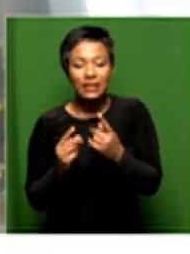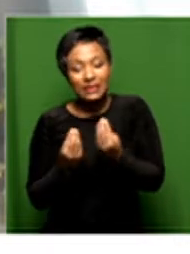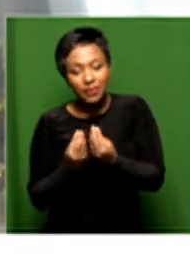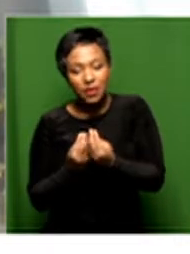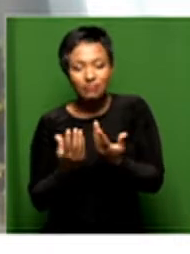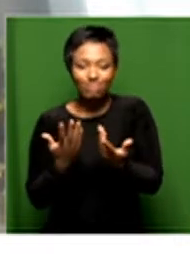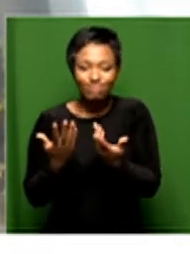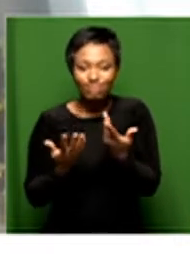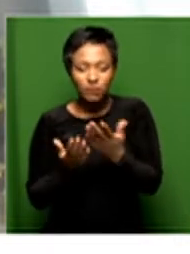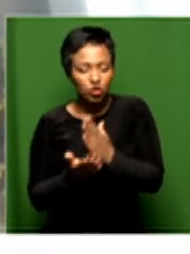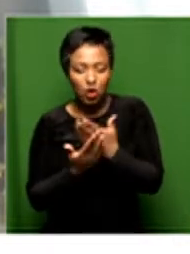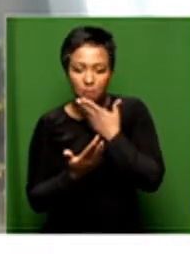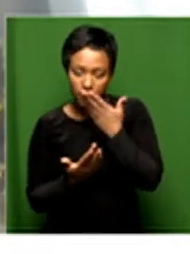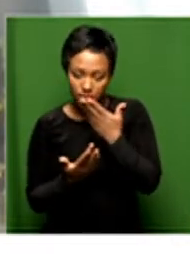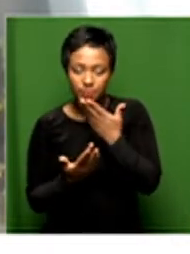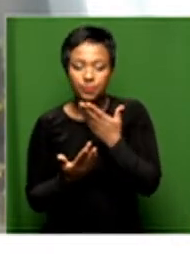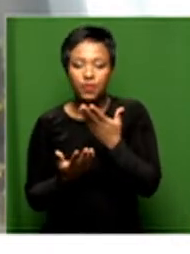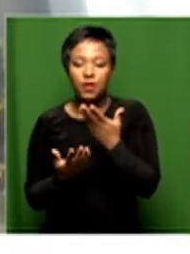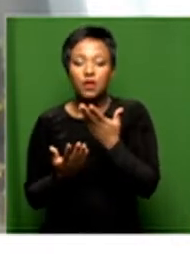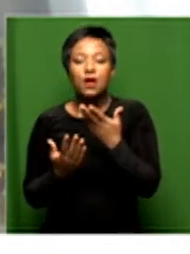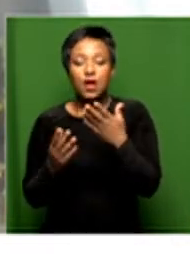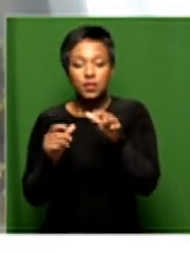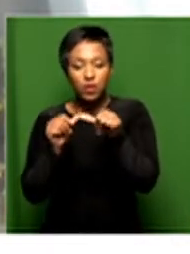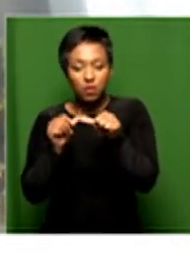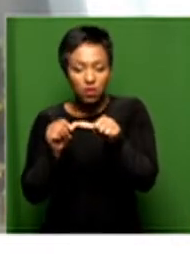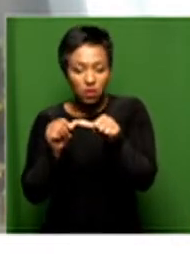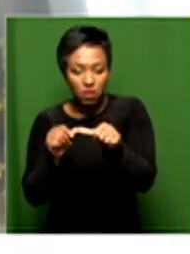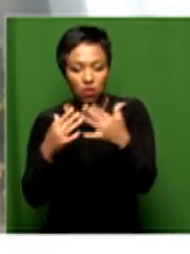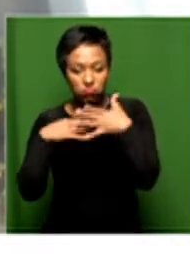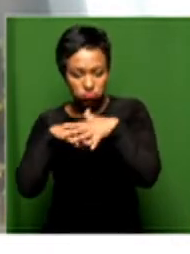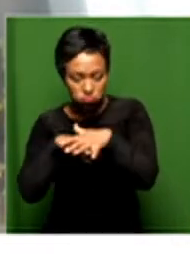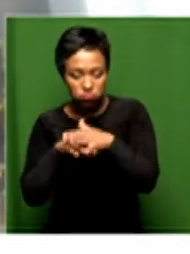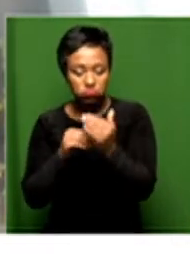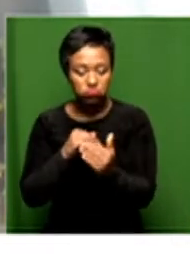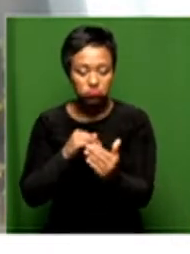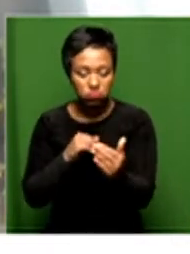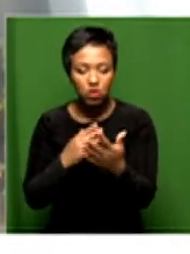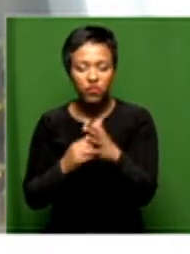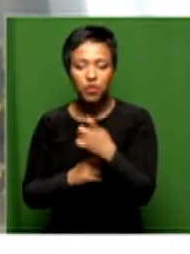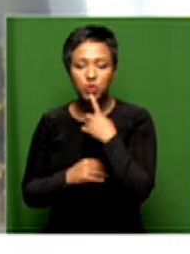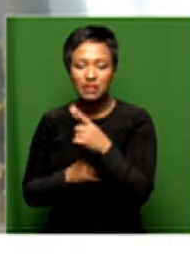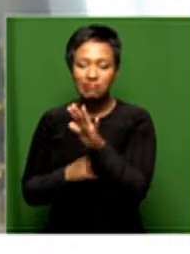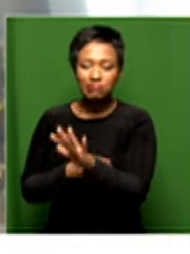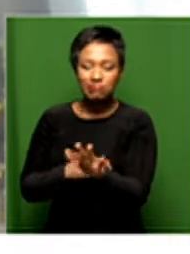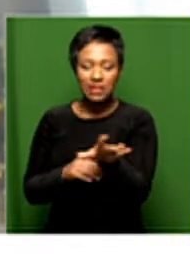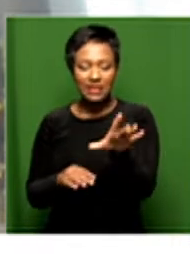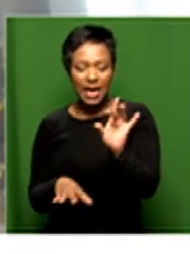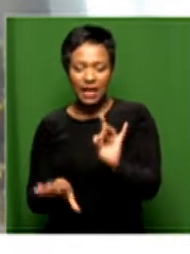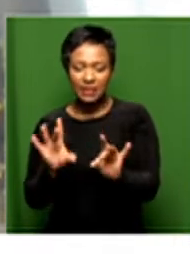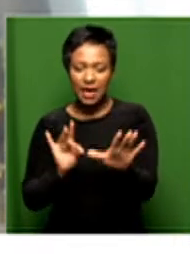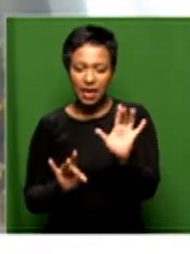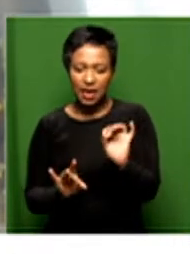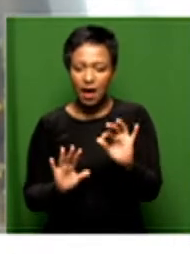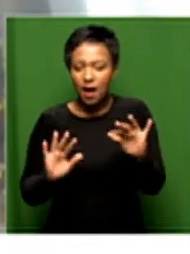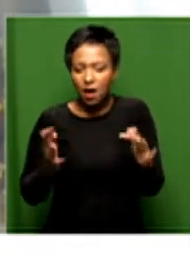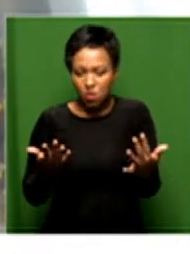something to note for sure. And then as we go along, you said about the selection, right? So the